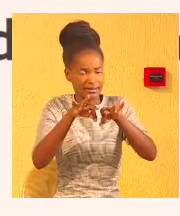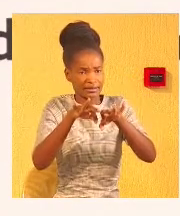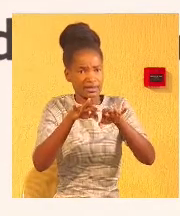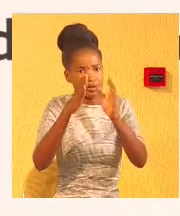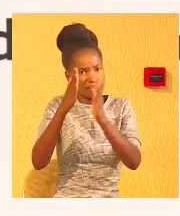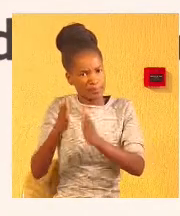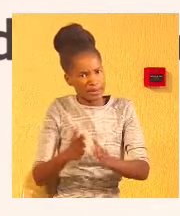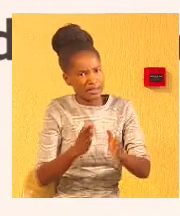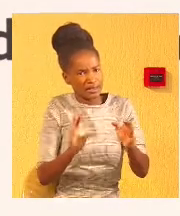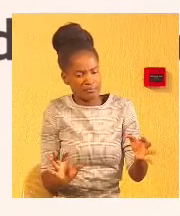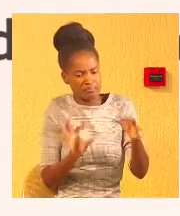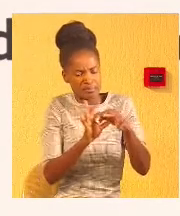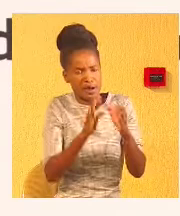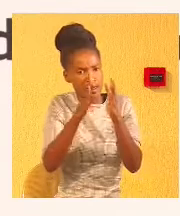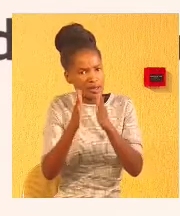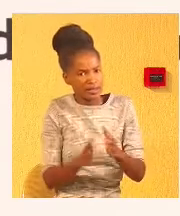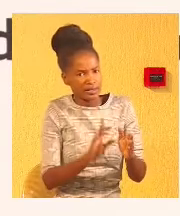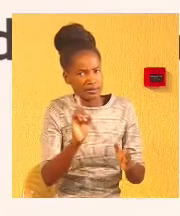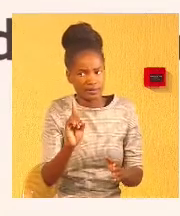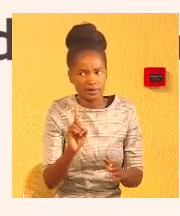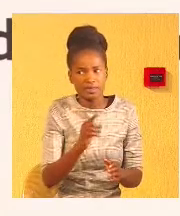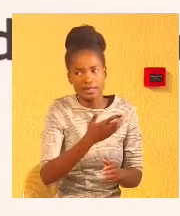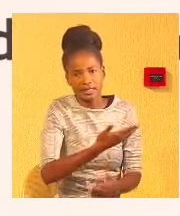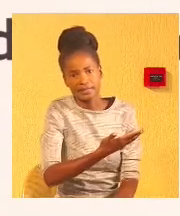the processing related to that were all